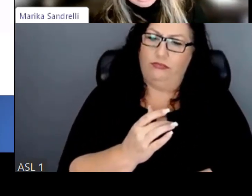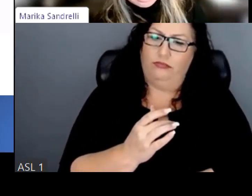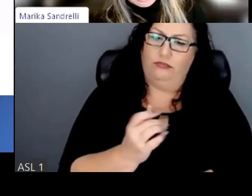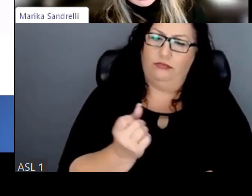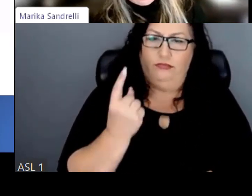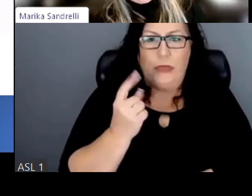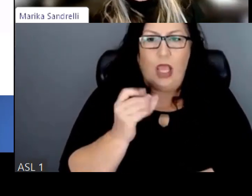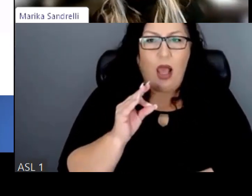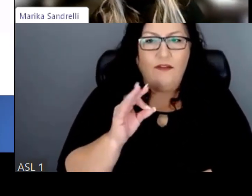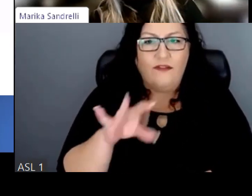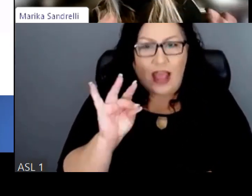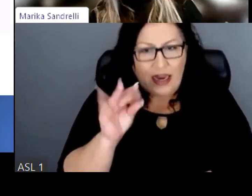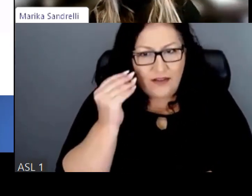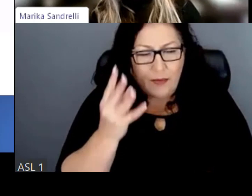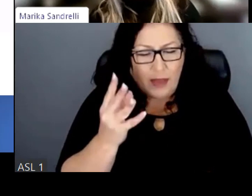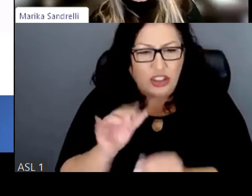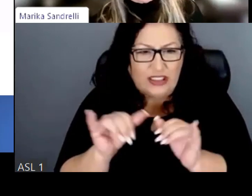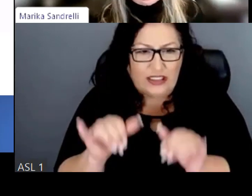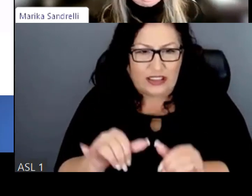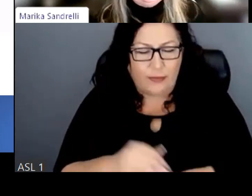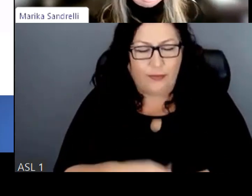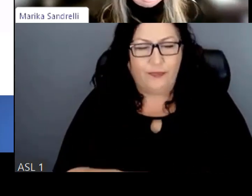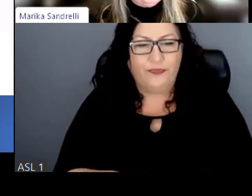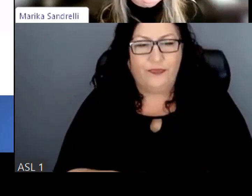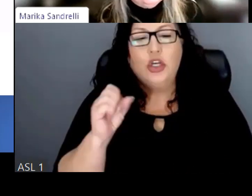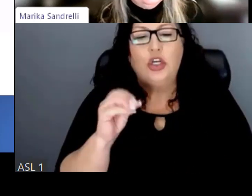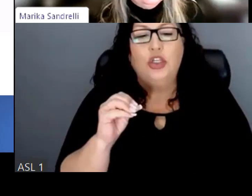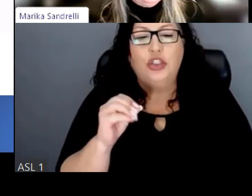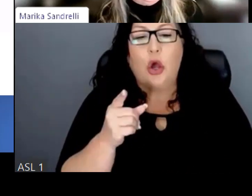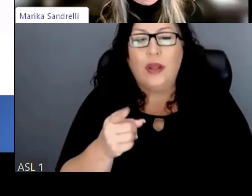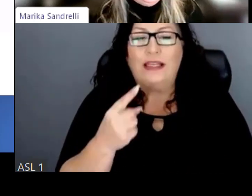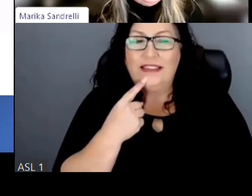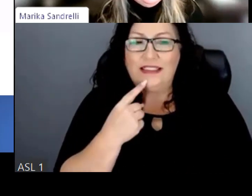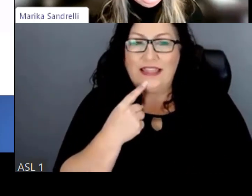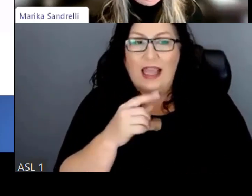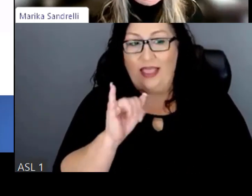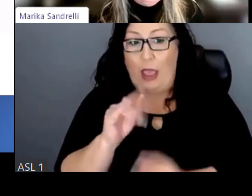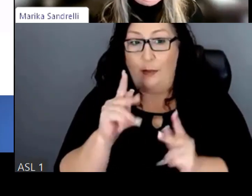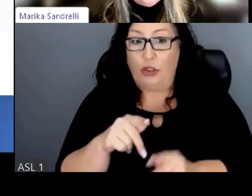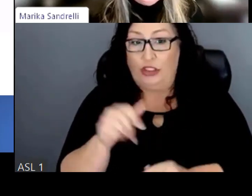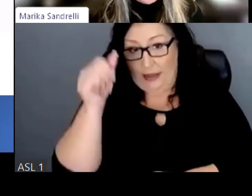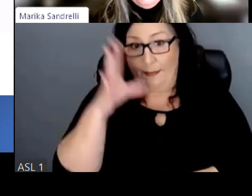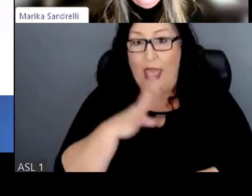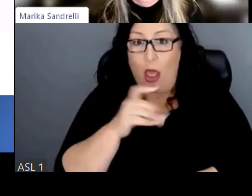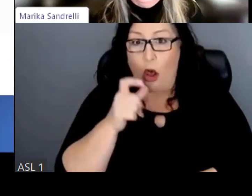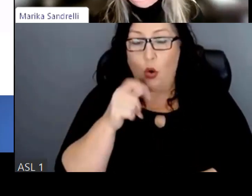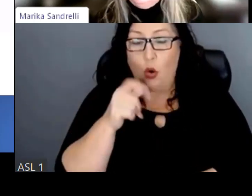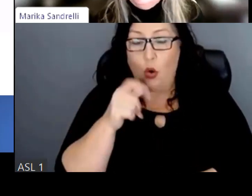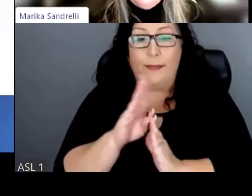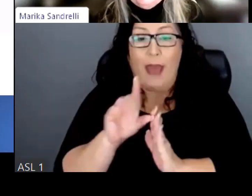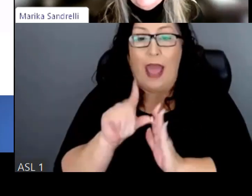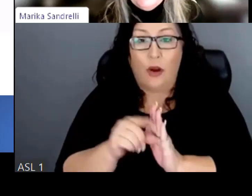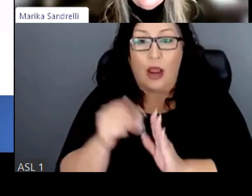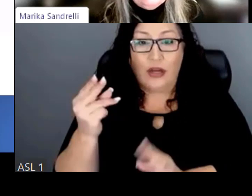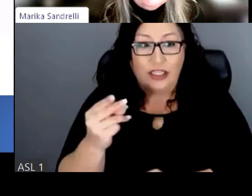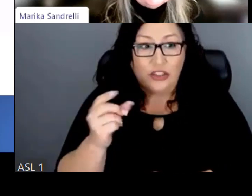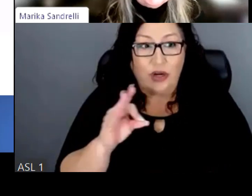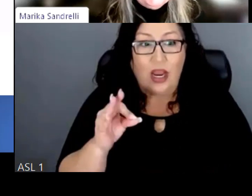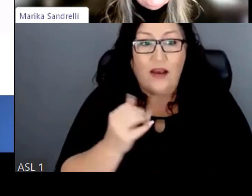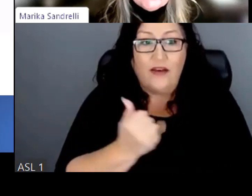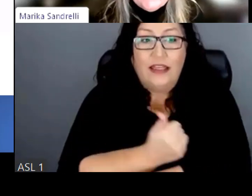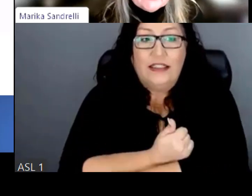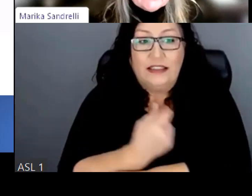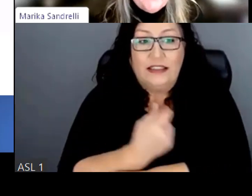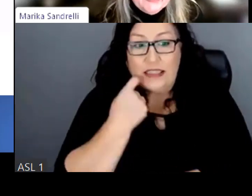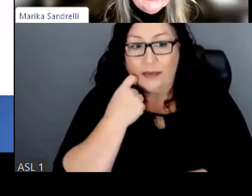impressions in our client information system. So he's saying, so-and-so is a male who has a background